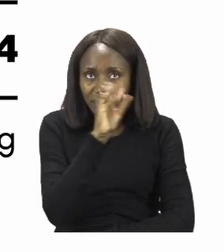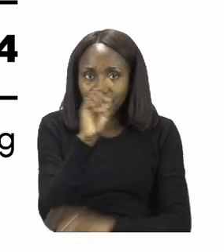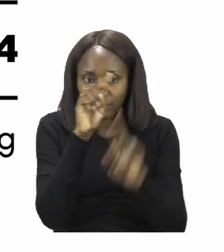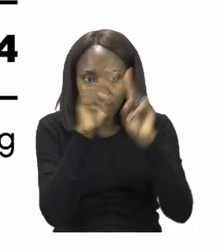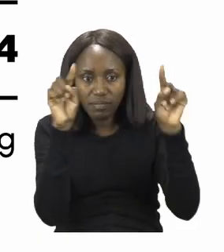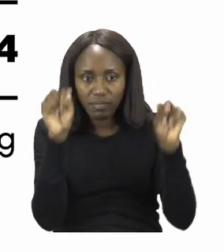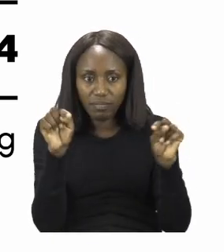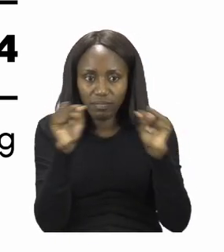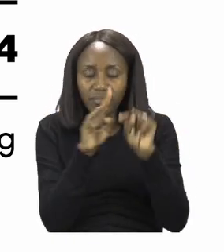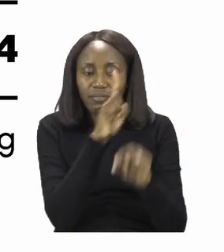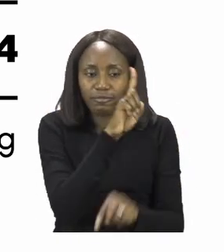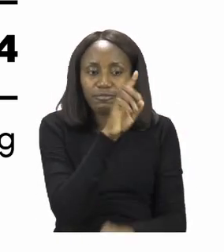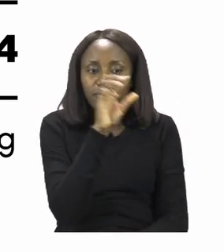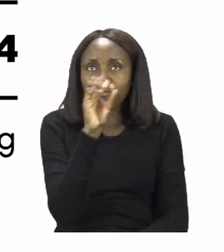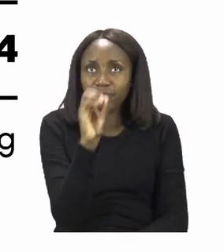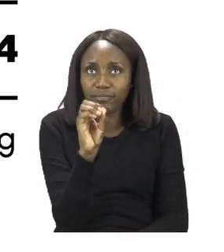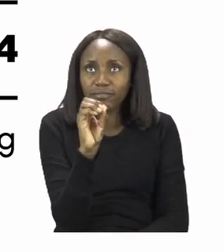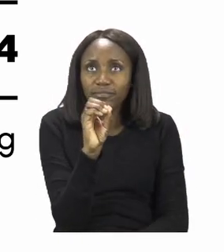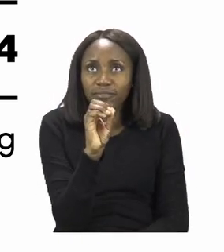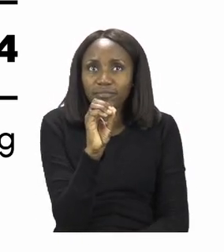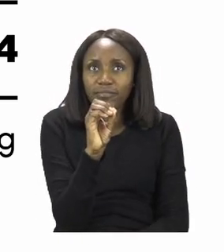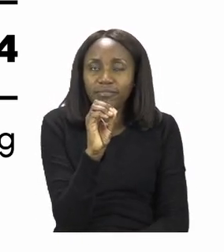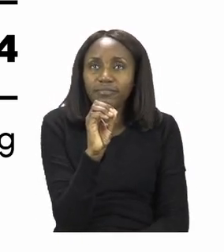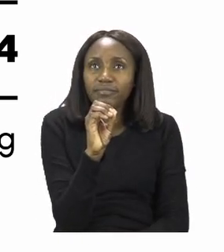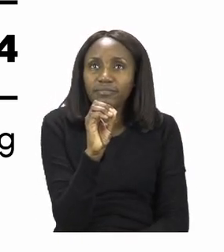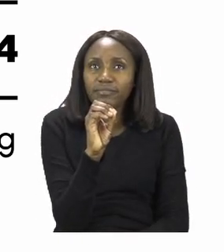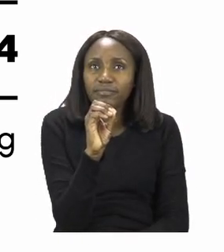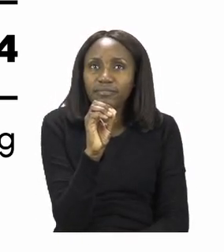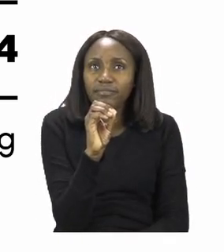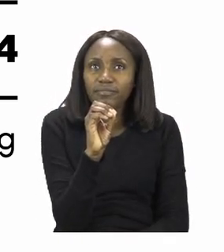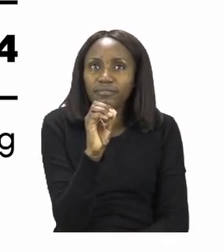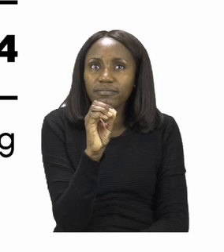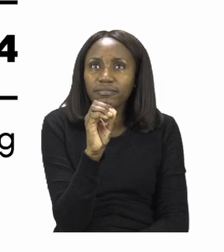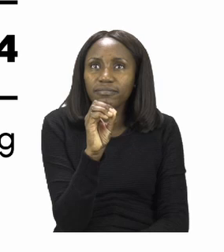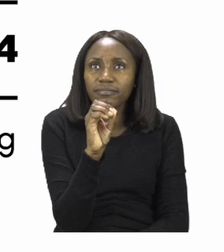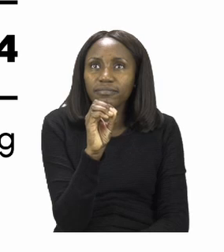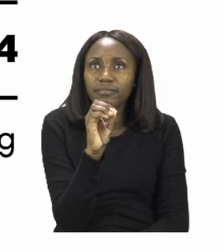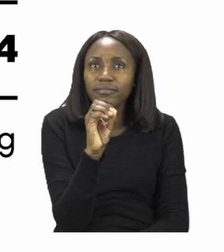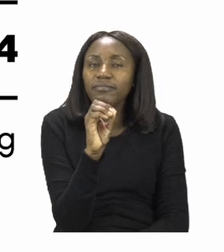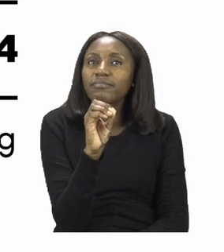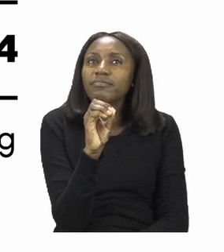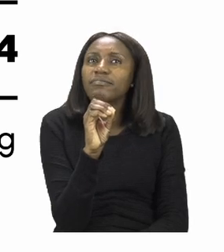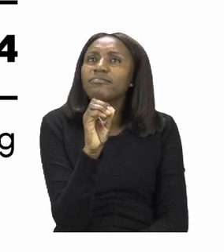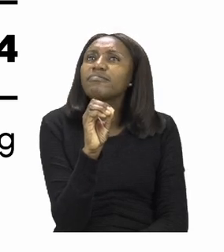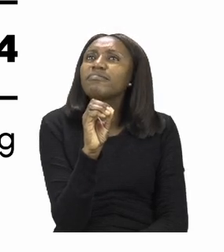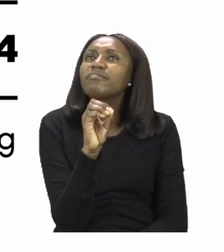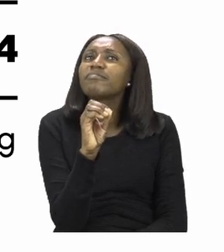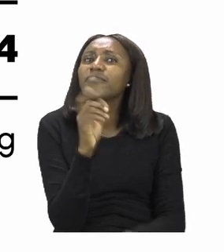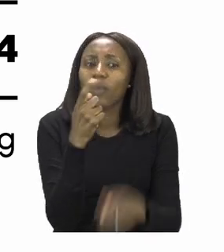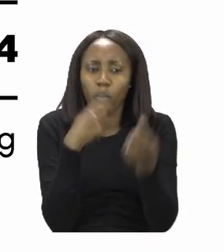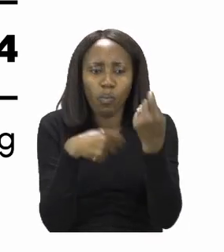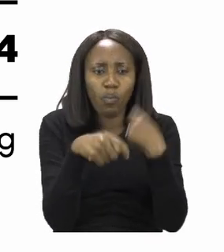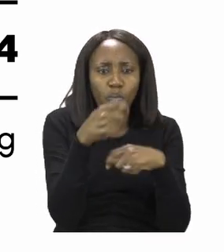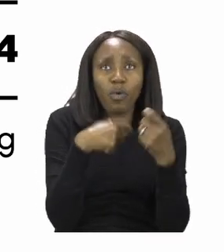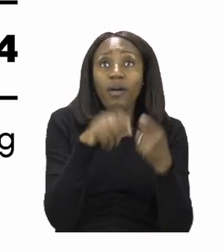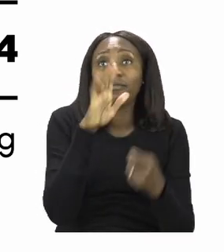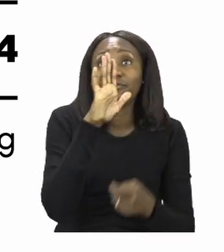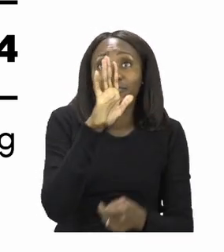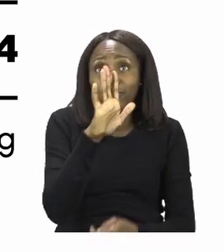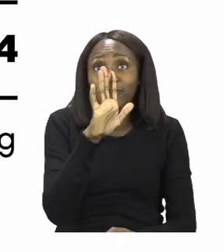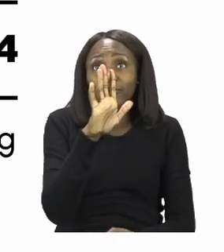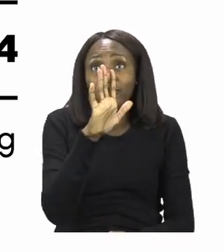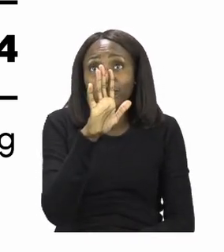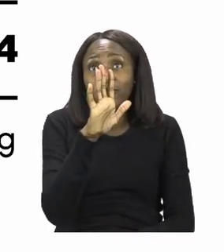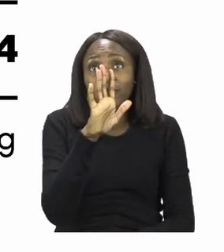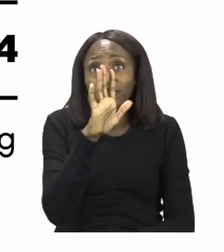first box. And then it says 5 of them were sold, which means 5 of